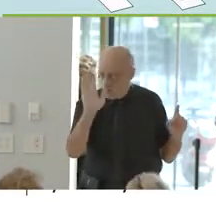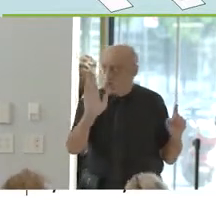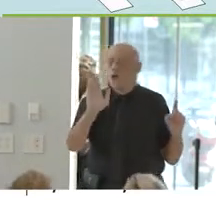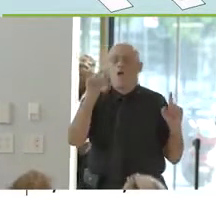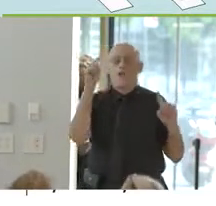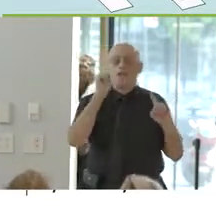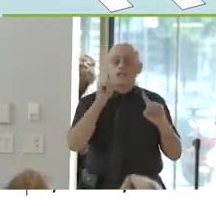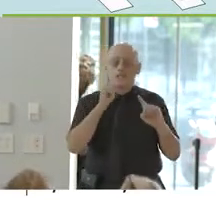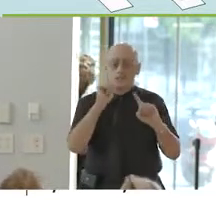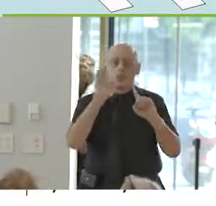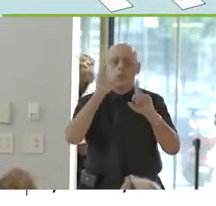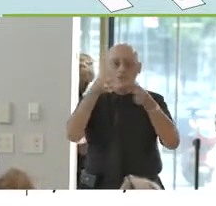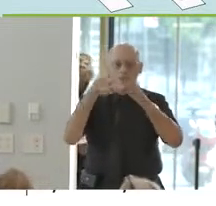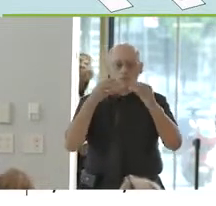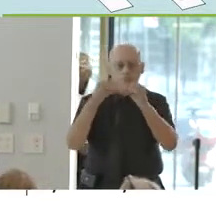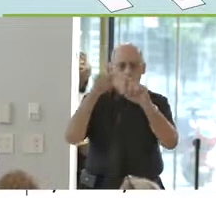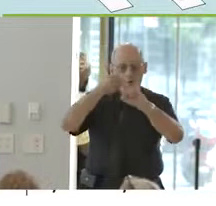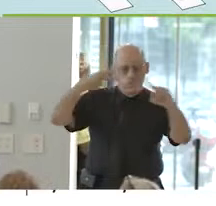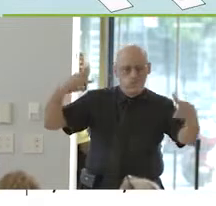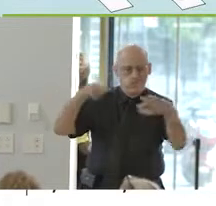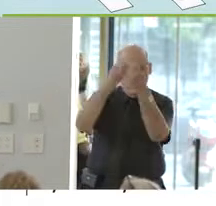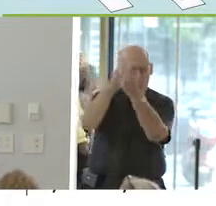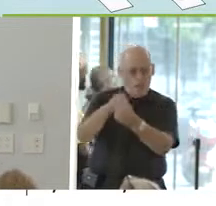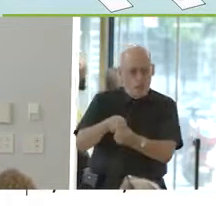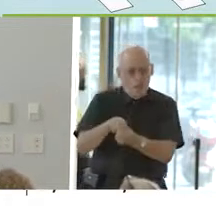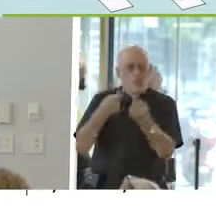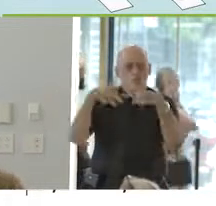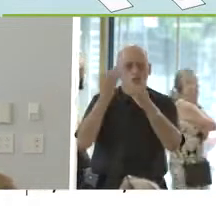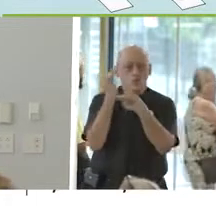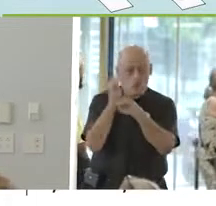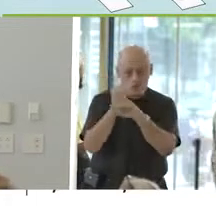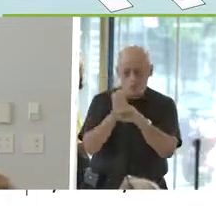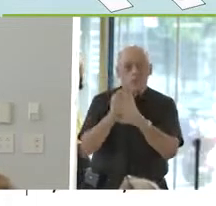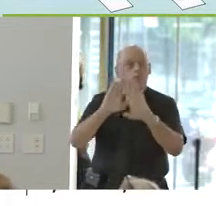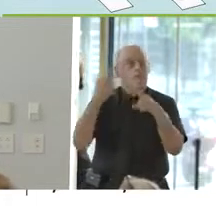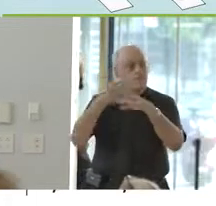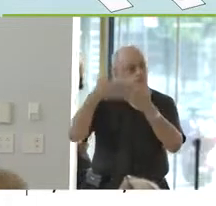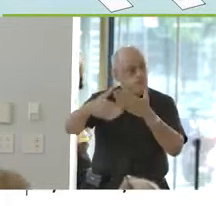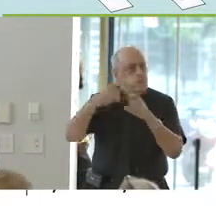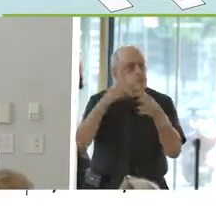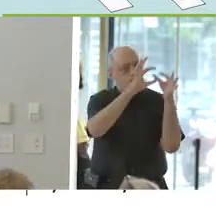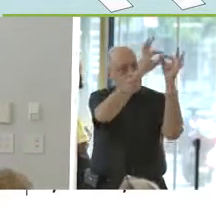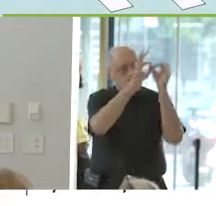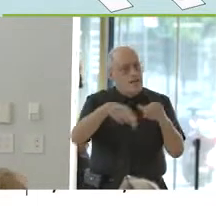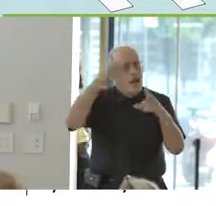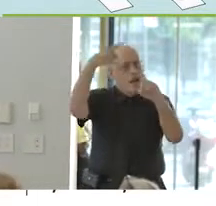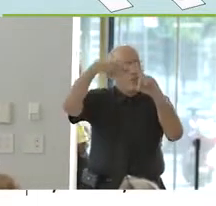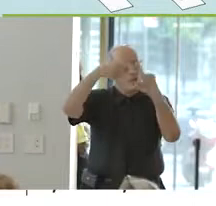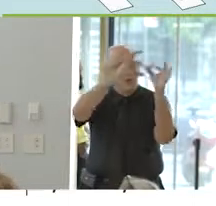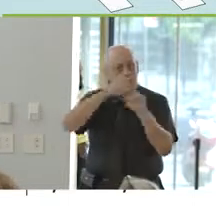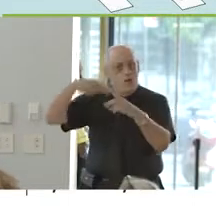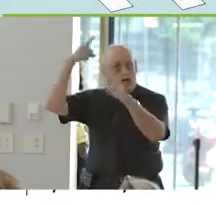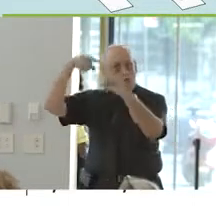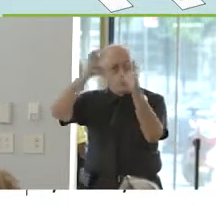that will be, again, explained a little bit more in detail as we go forward. But we have to connect high points to high points in order